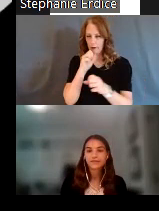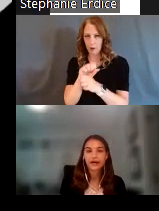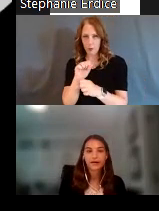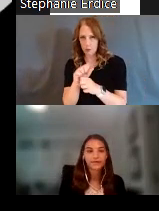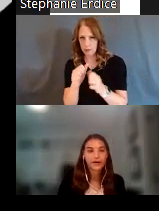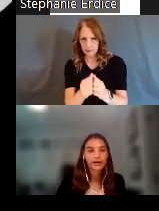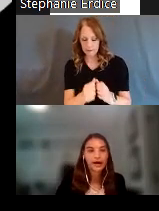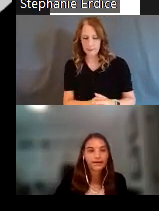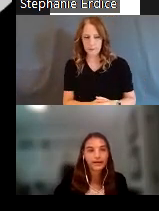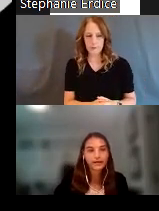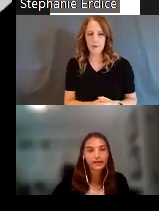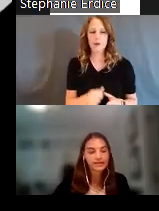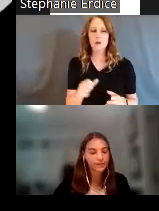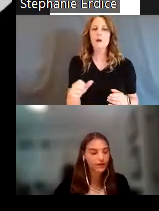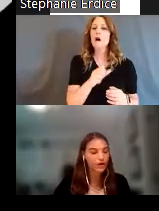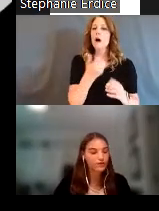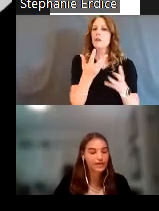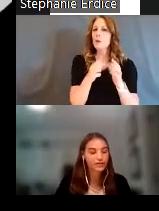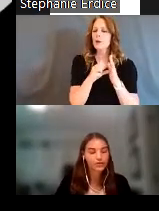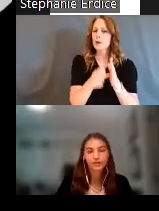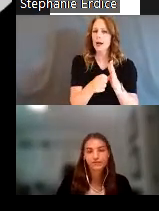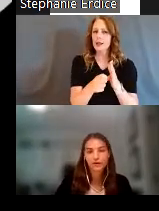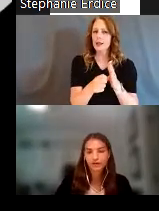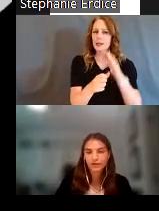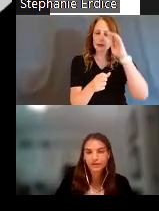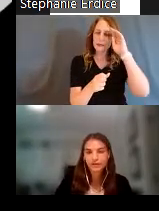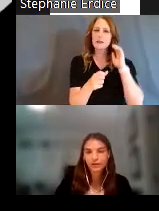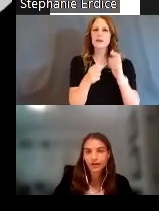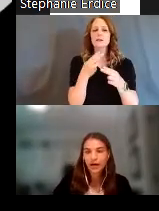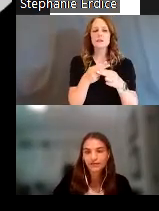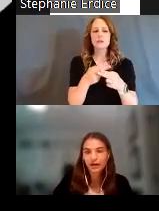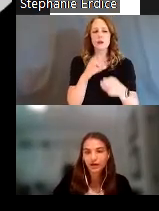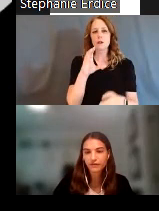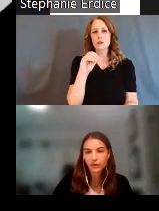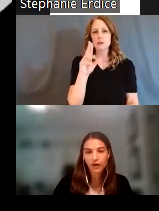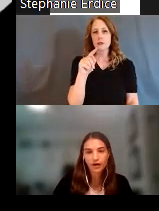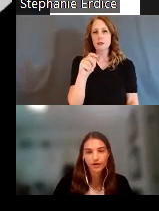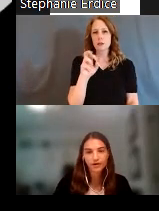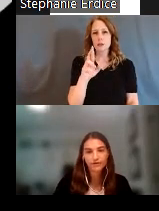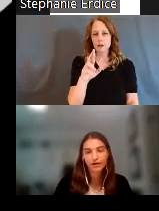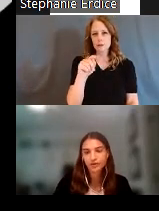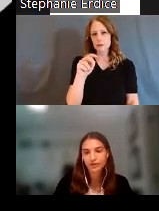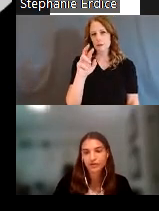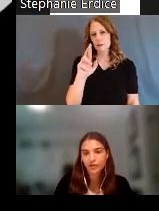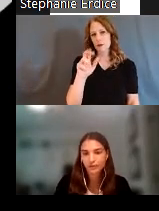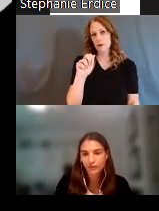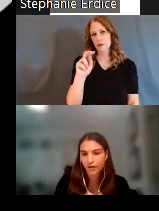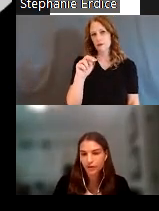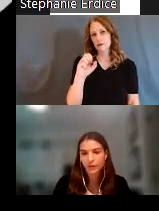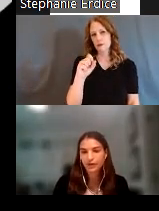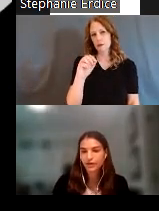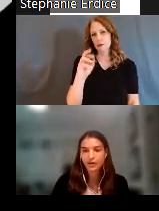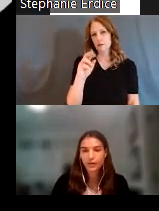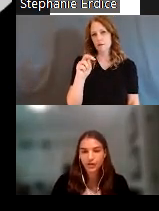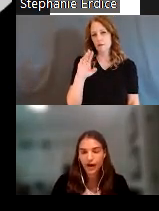Another cost of caring that I want to highlight is something called countertransference. Have any of you heard of countertransference